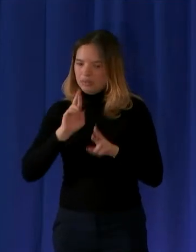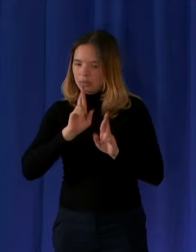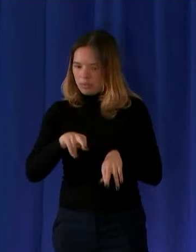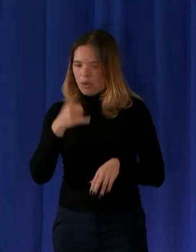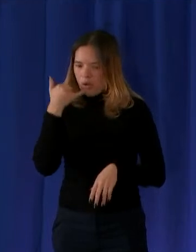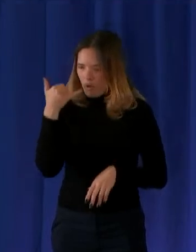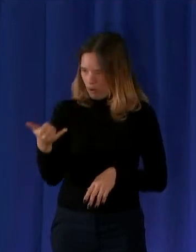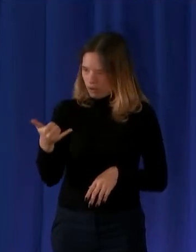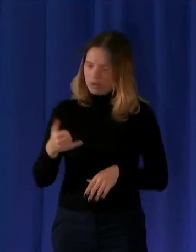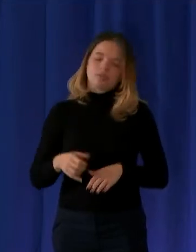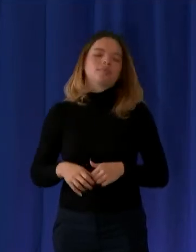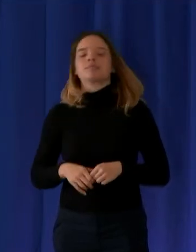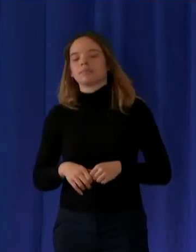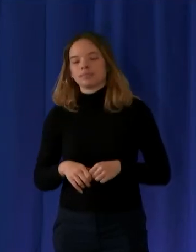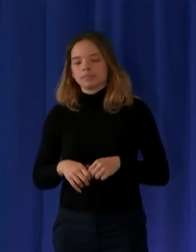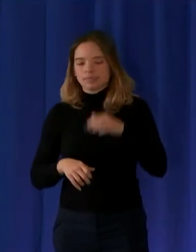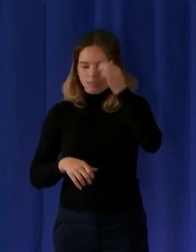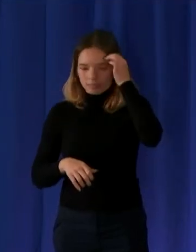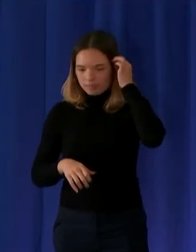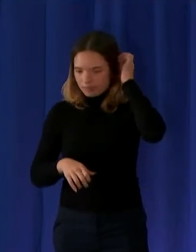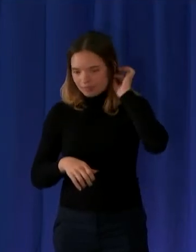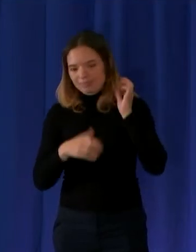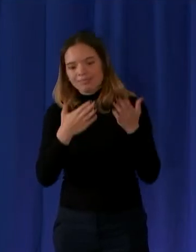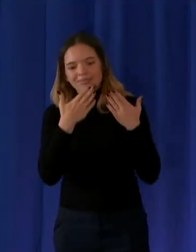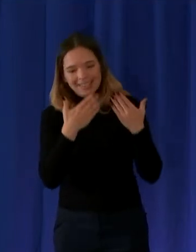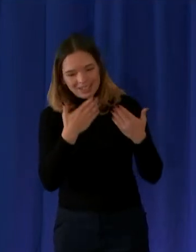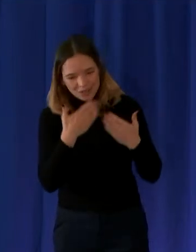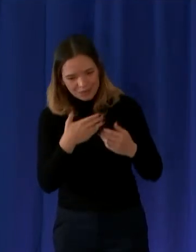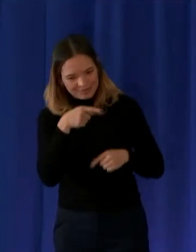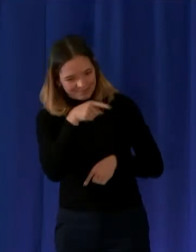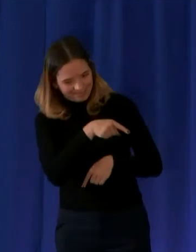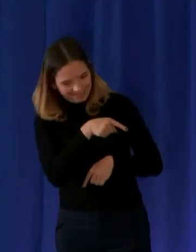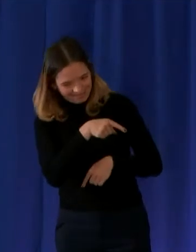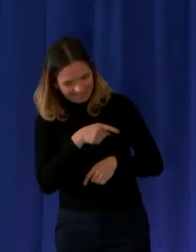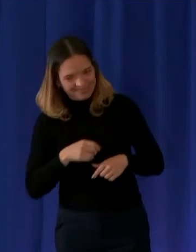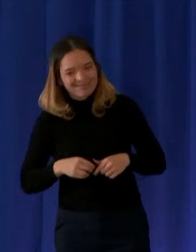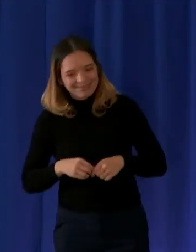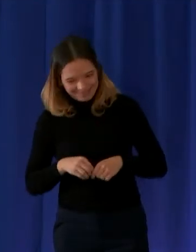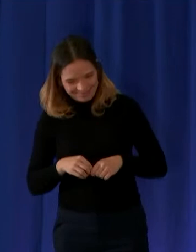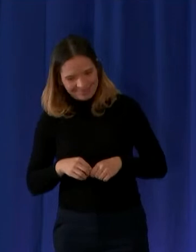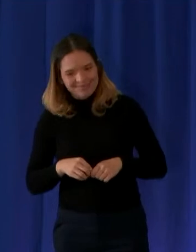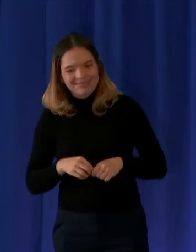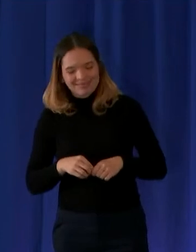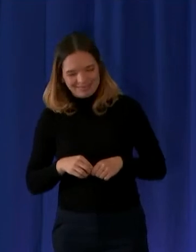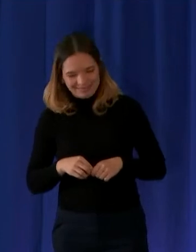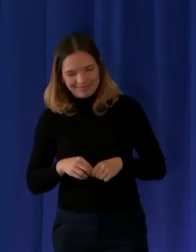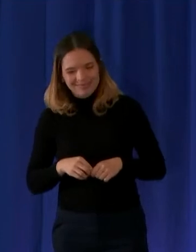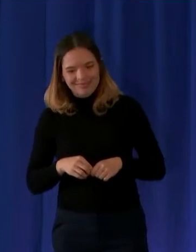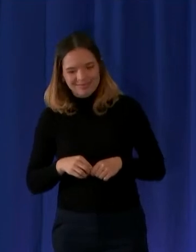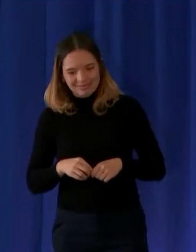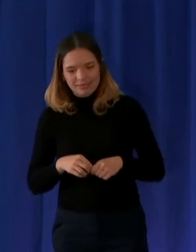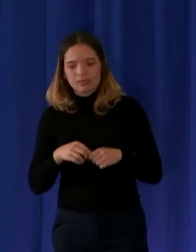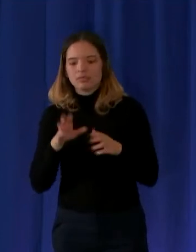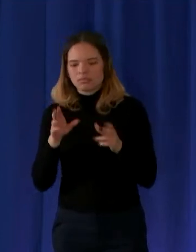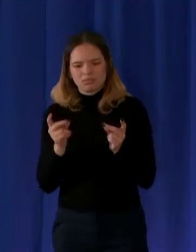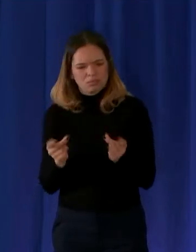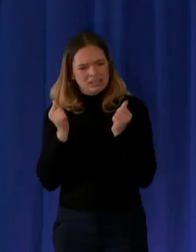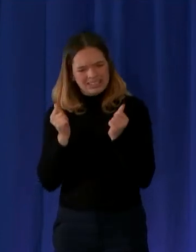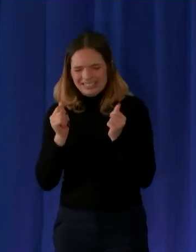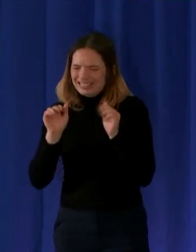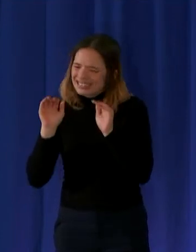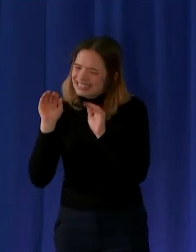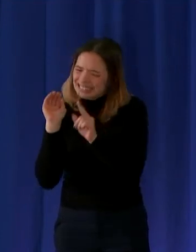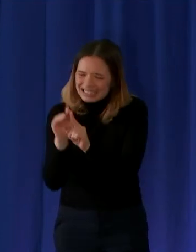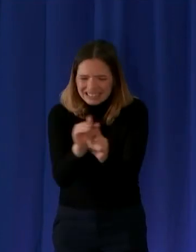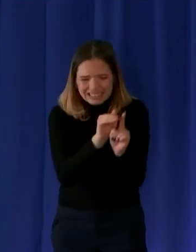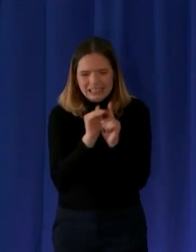call. Thank you, Madam Mayor. Thank you, Dr. Nesbitt. And just a quick